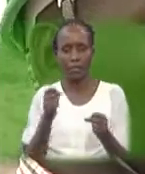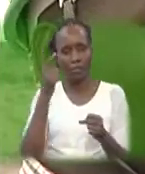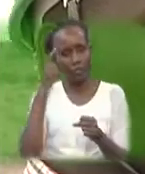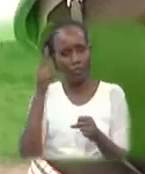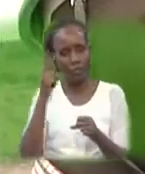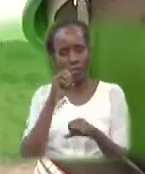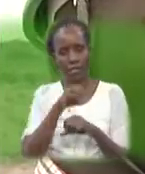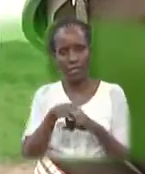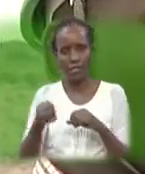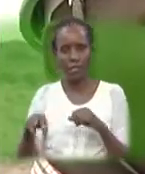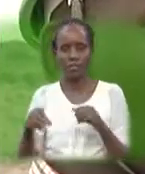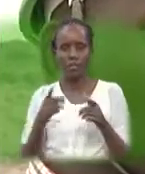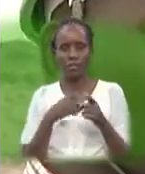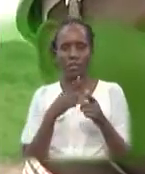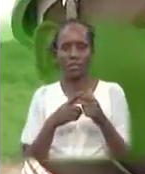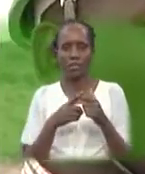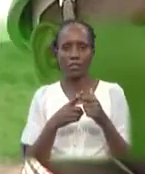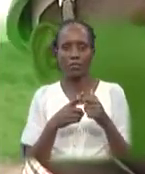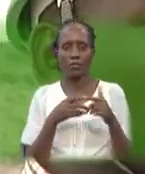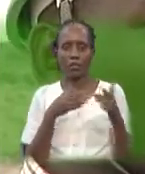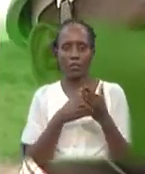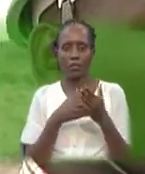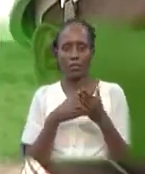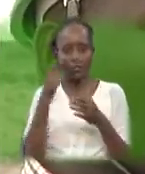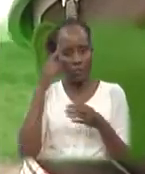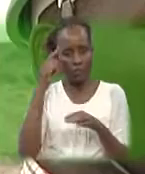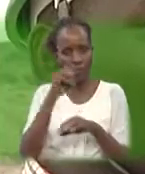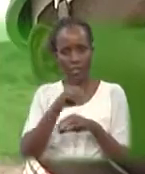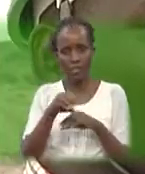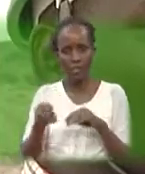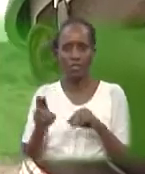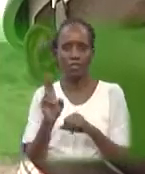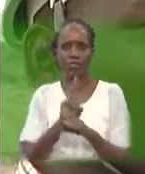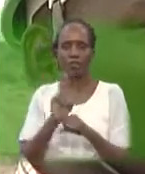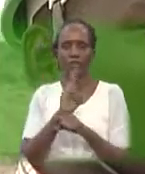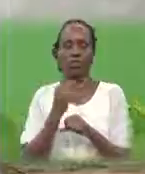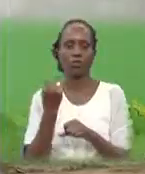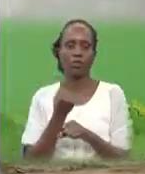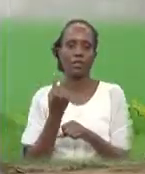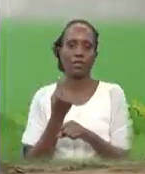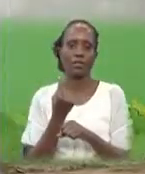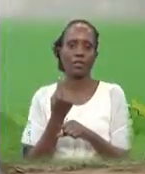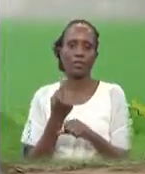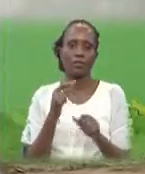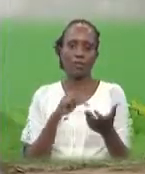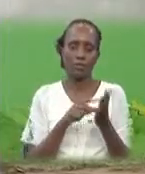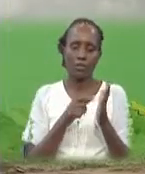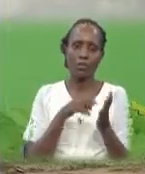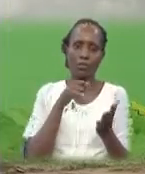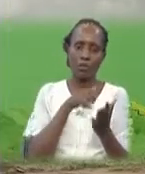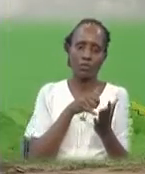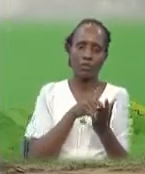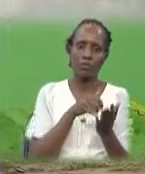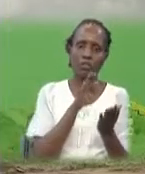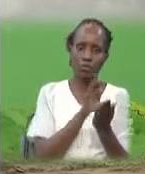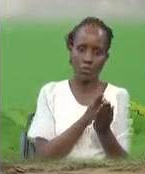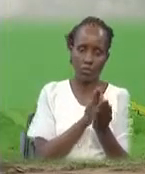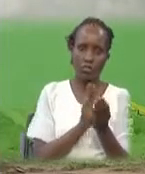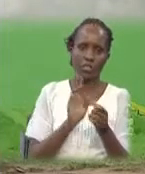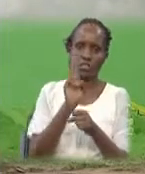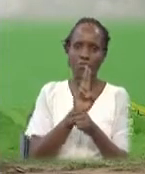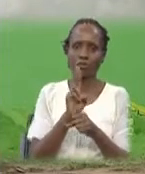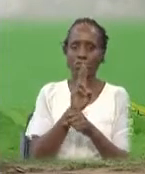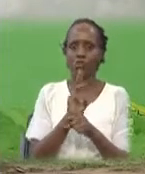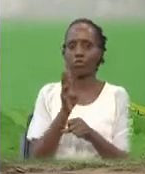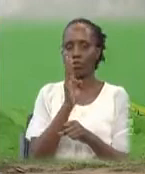to these reservoirs, whereby it will be abstracted for the irrigation purpose. The project will involve storage